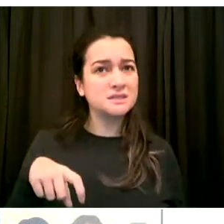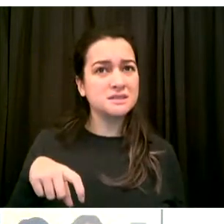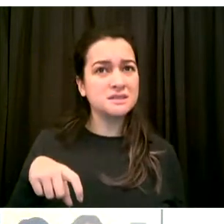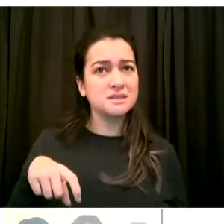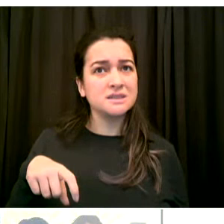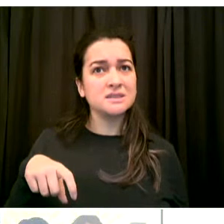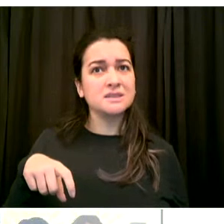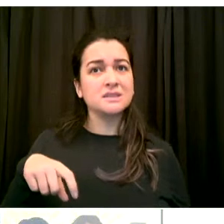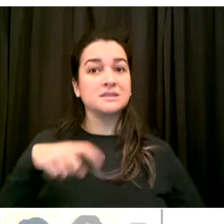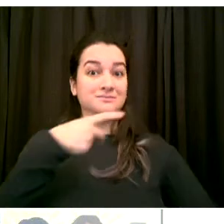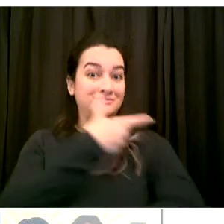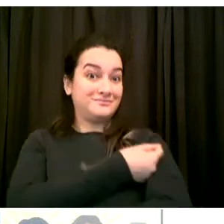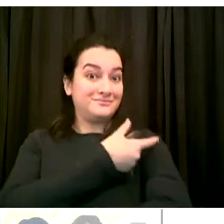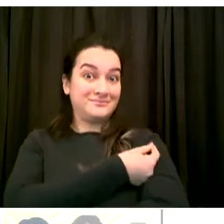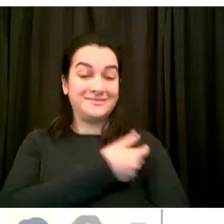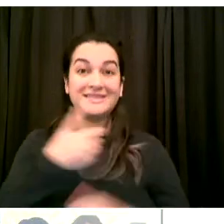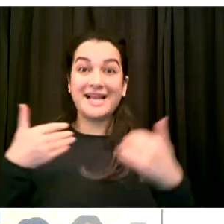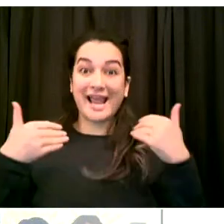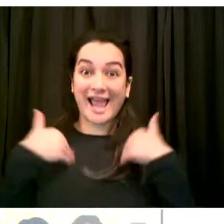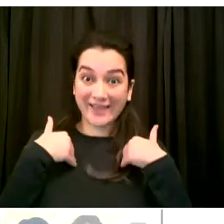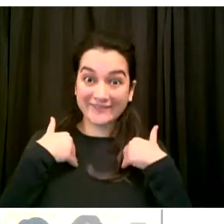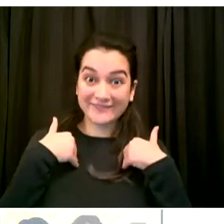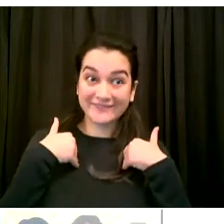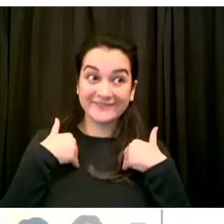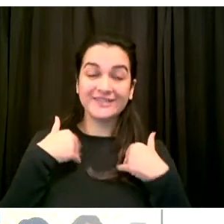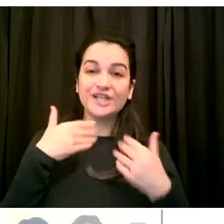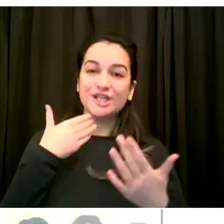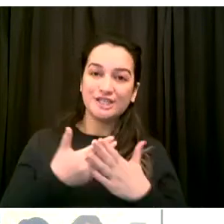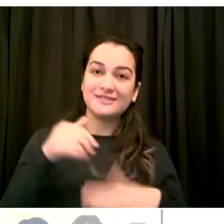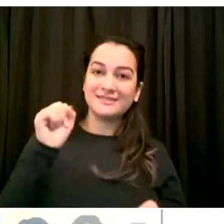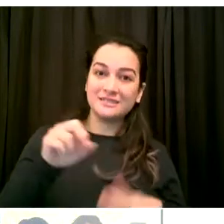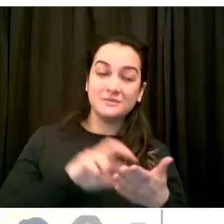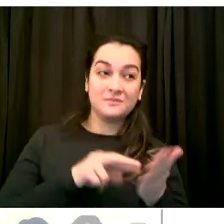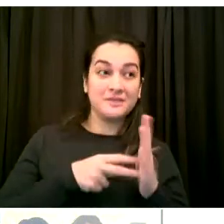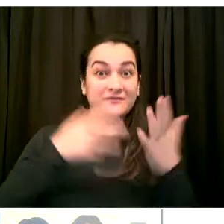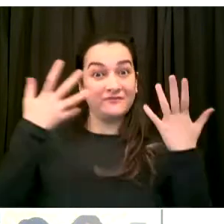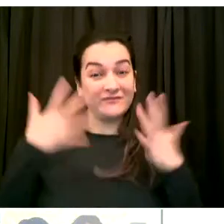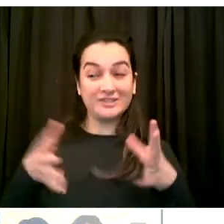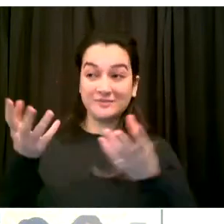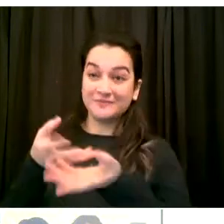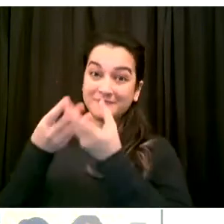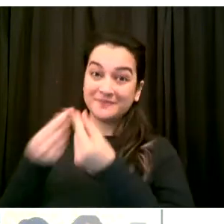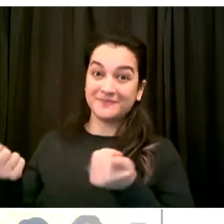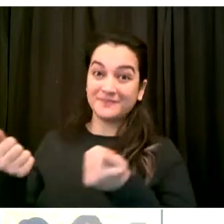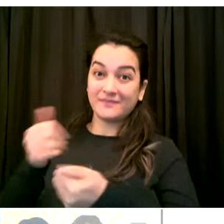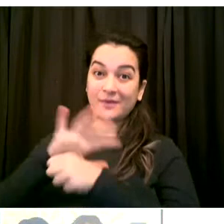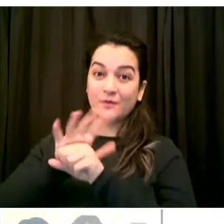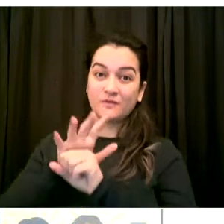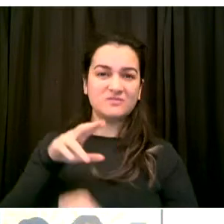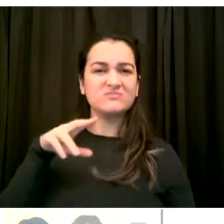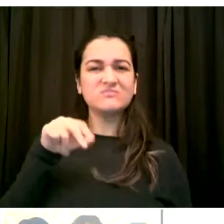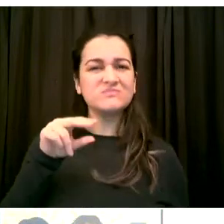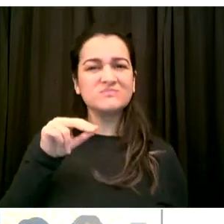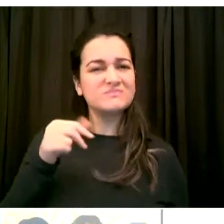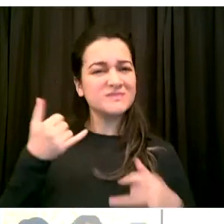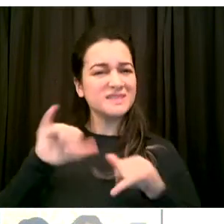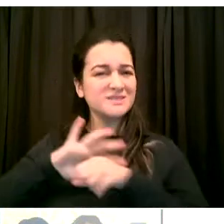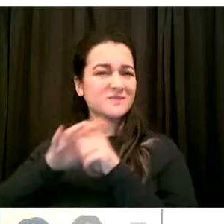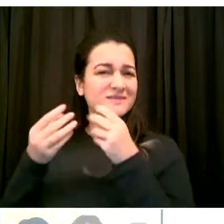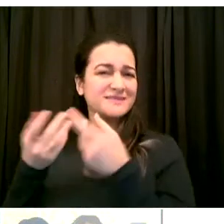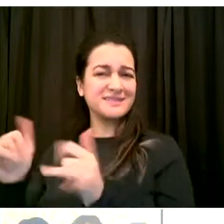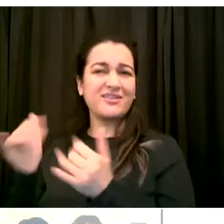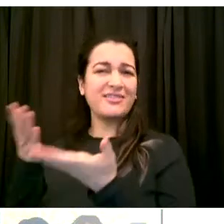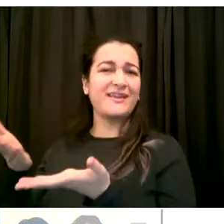is an additional layer of protection to all of the things that we know have already worked. And that includes mask wearing.